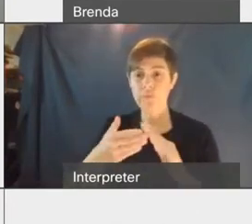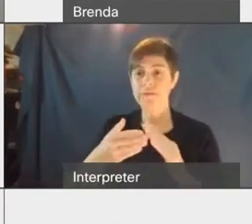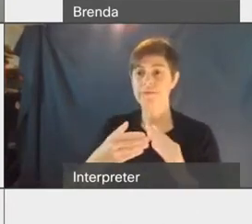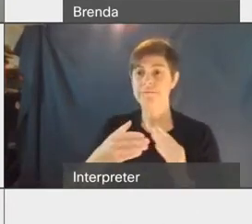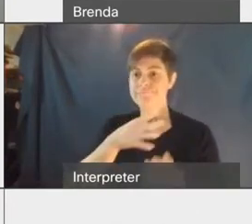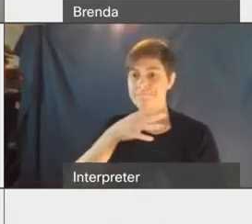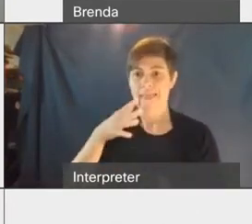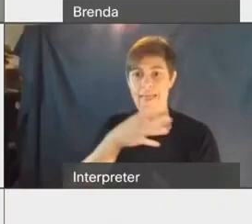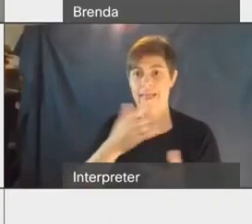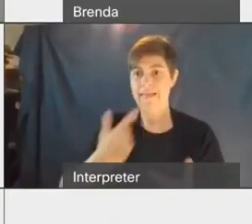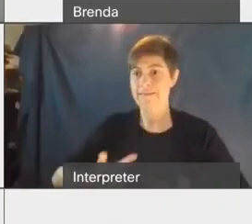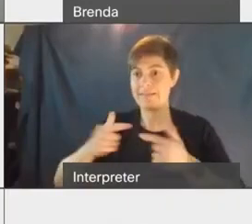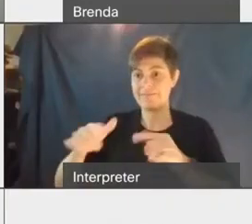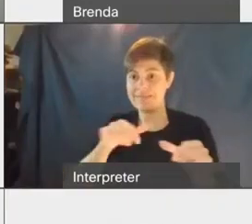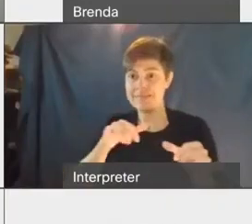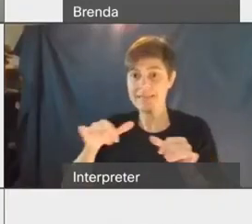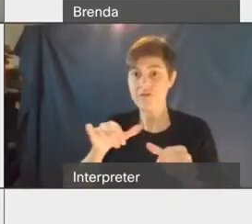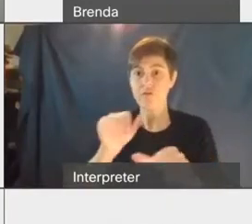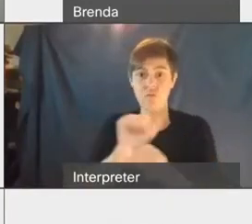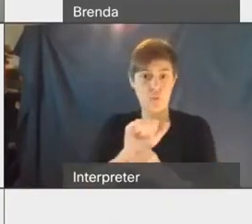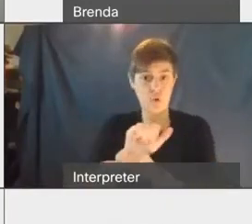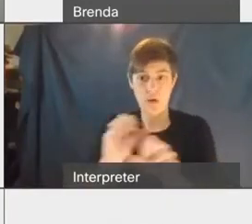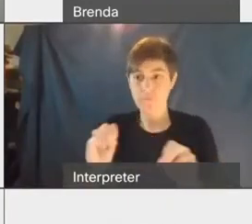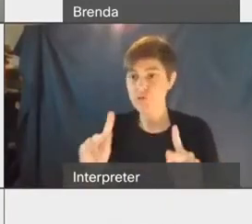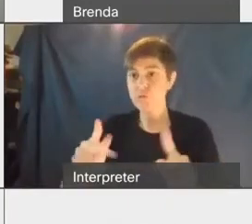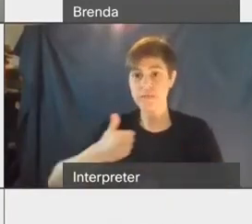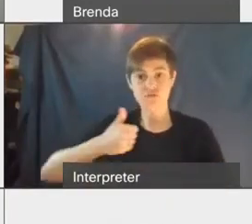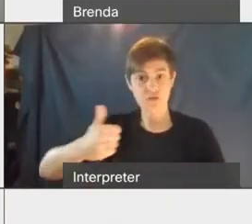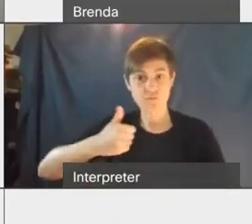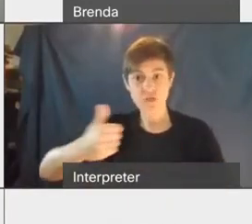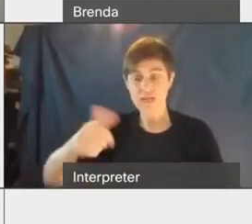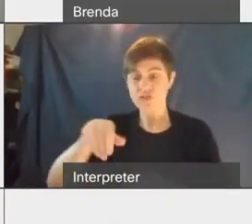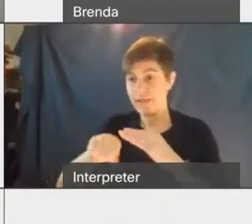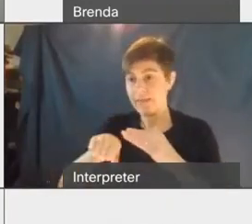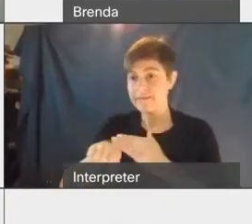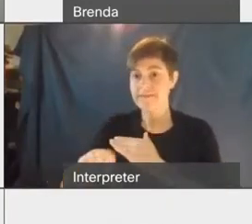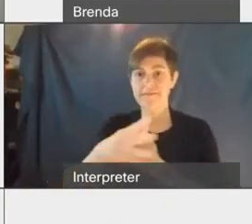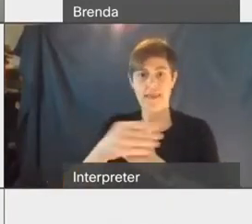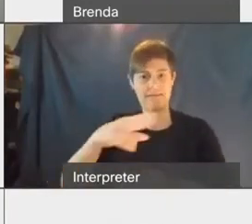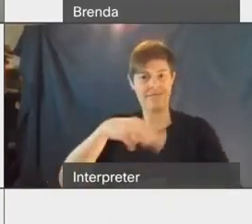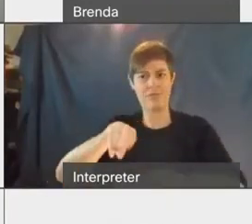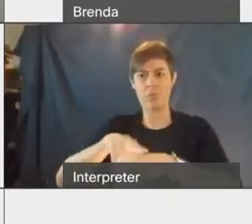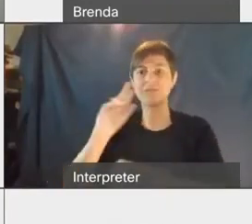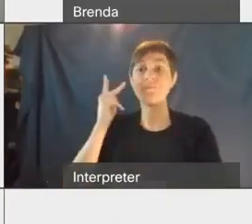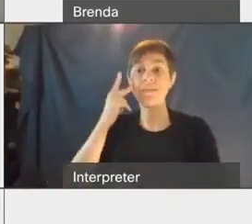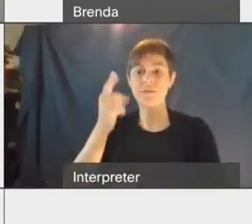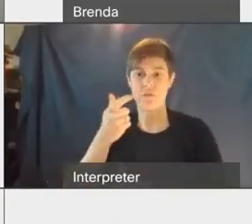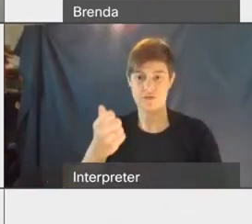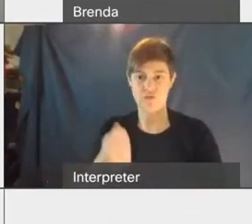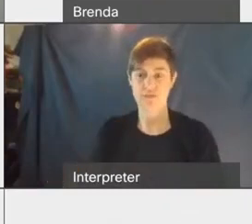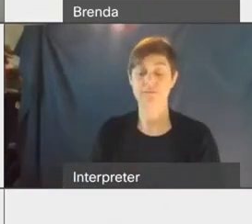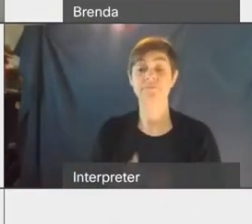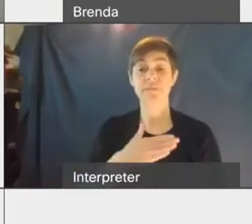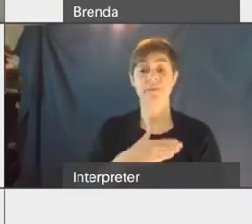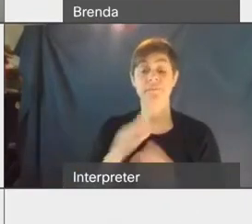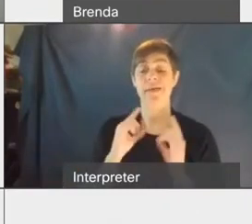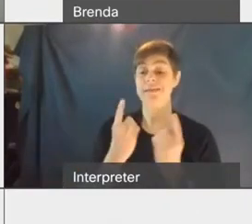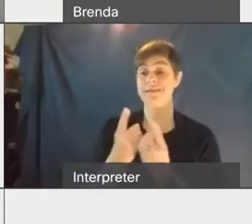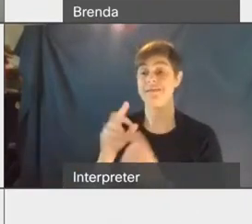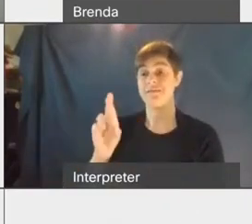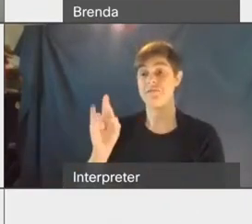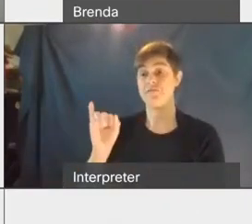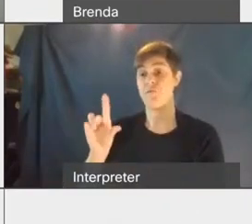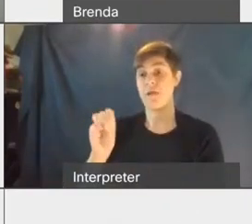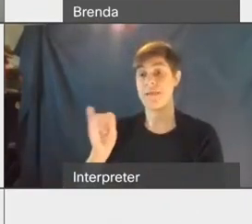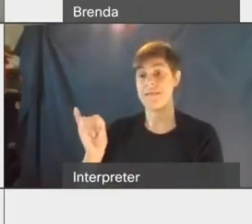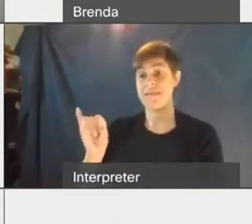living standards, work opportunities, transportation access, and of course, political interest. In my district, in Riley County,